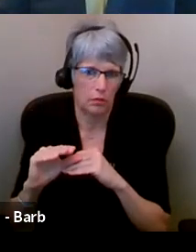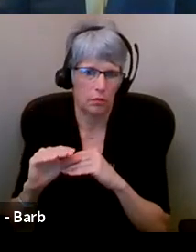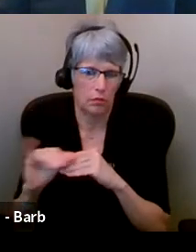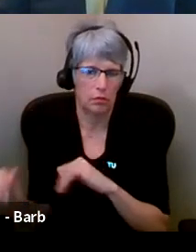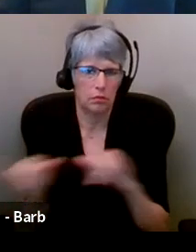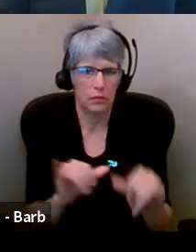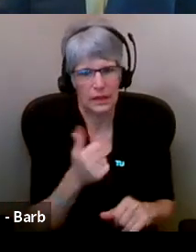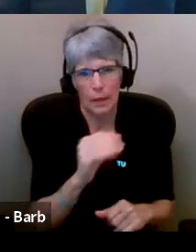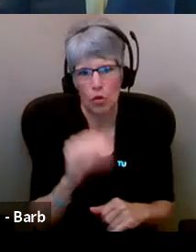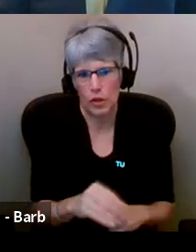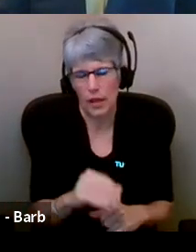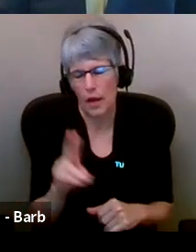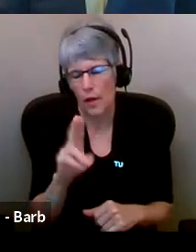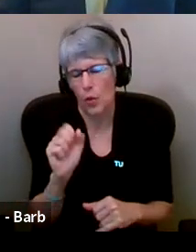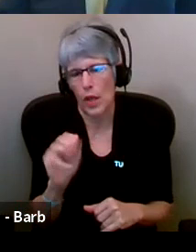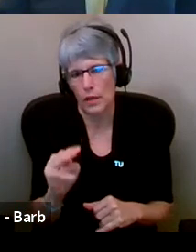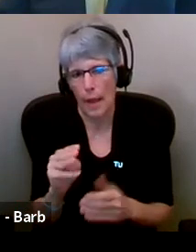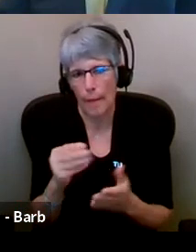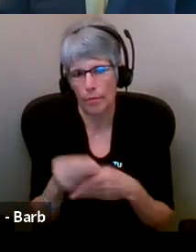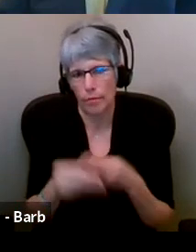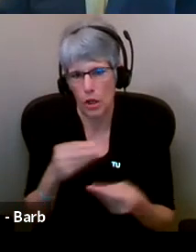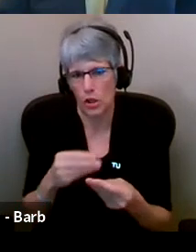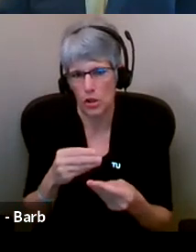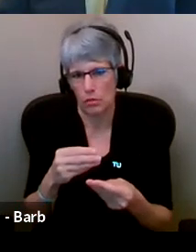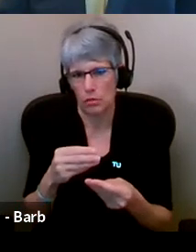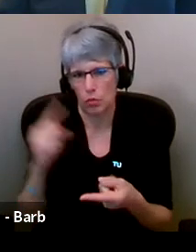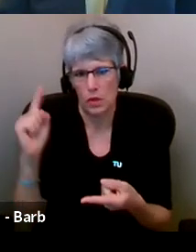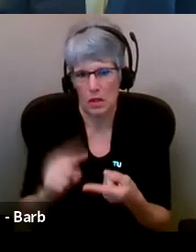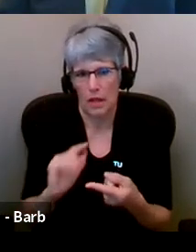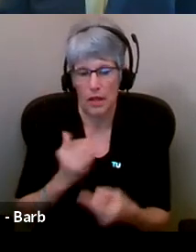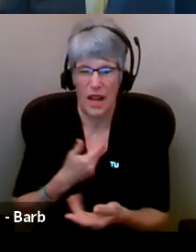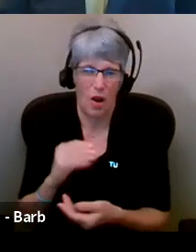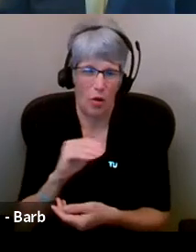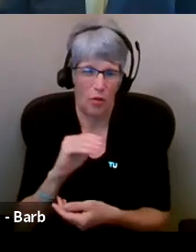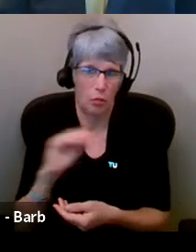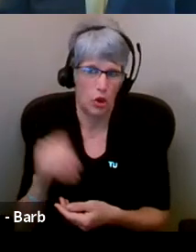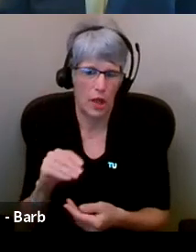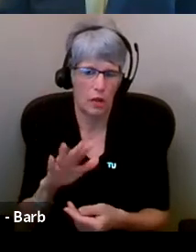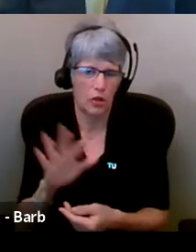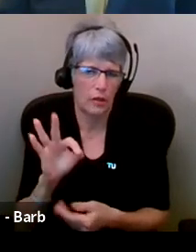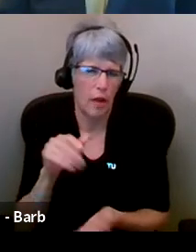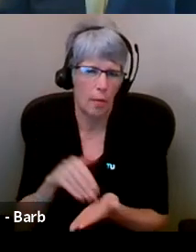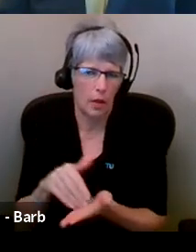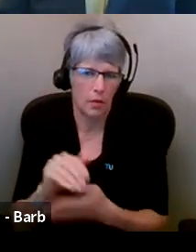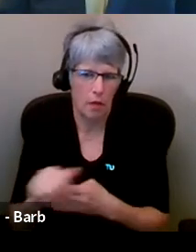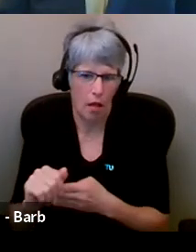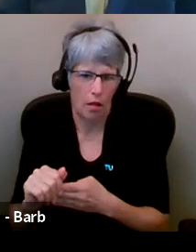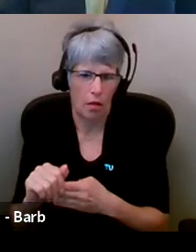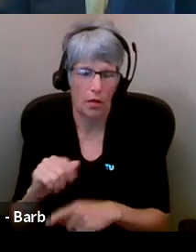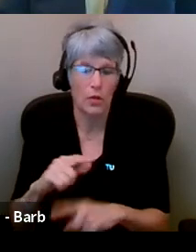the USM's budget was cut last year, and our percentage of it was about $9 million. But we were able to claw